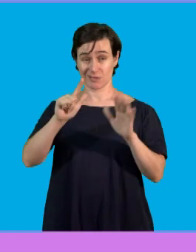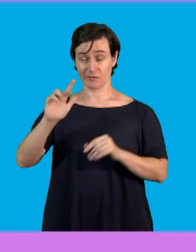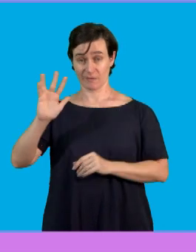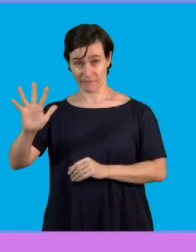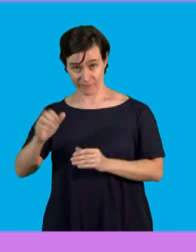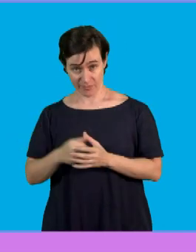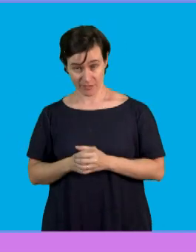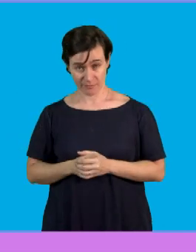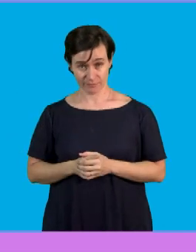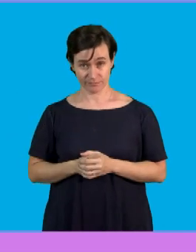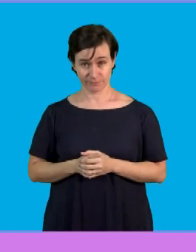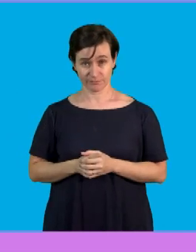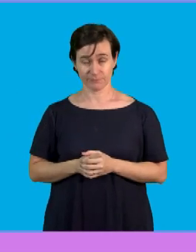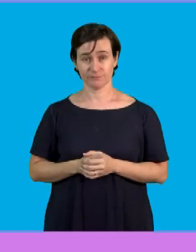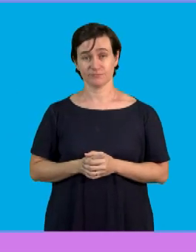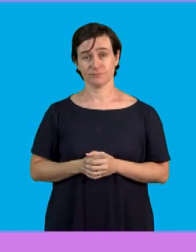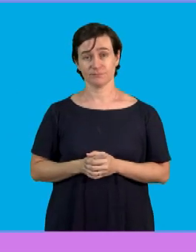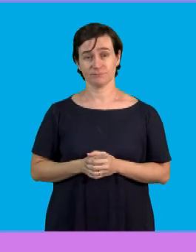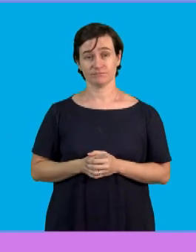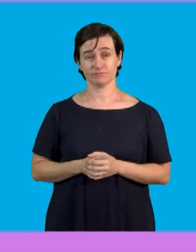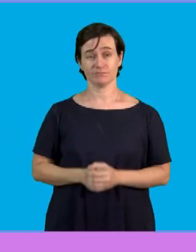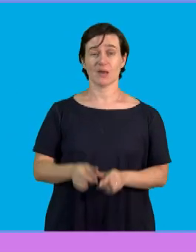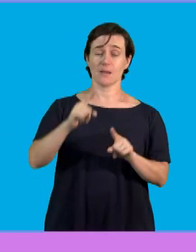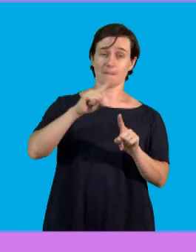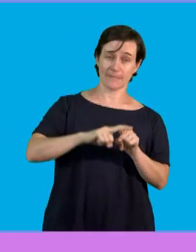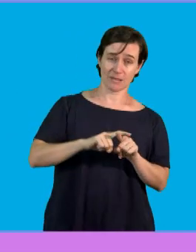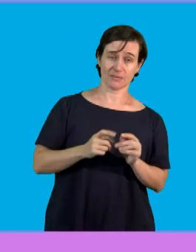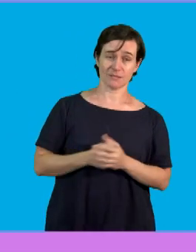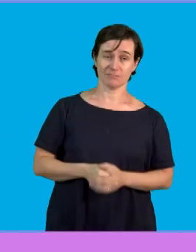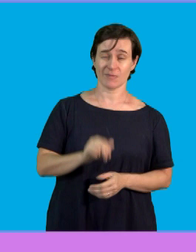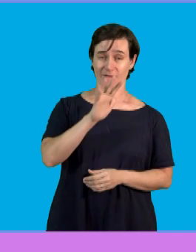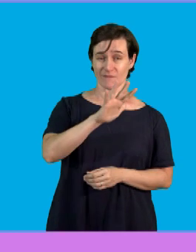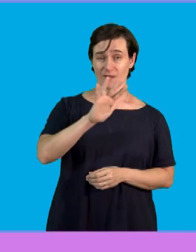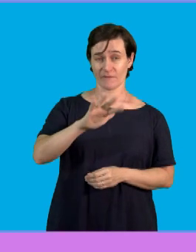532 rand 75 plus